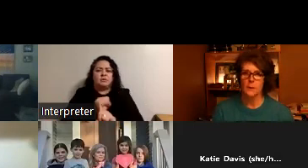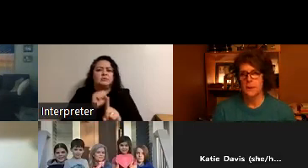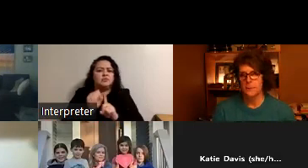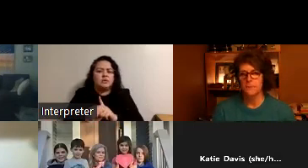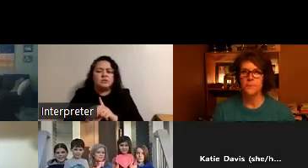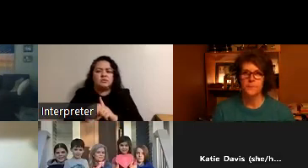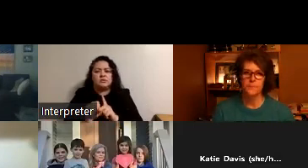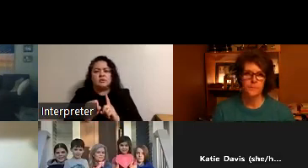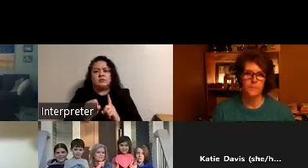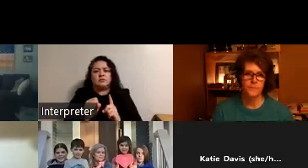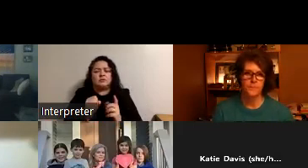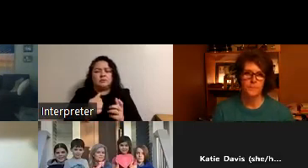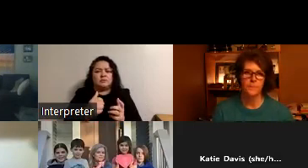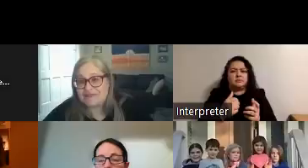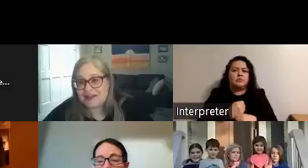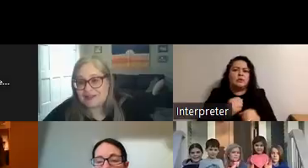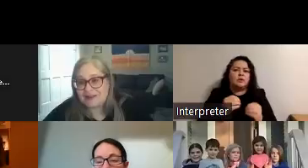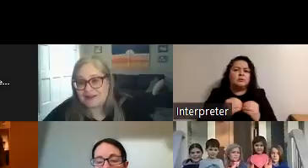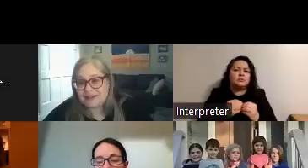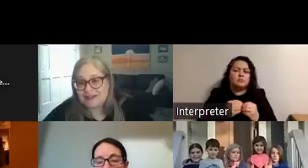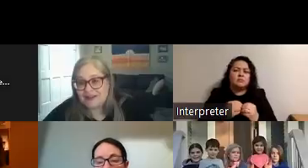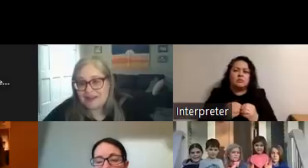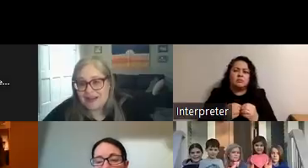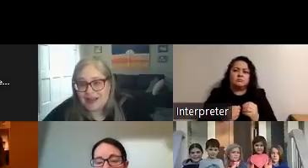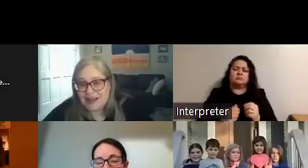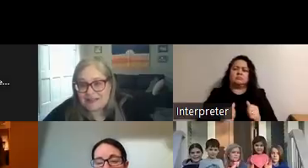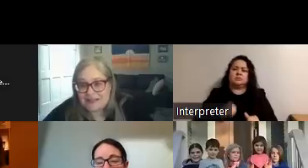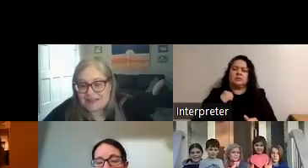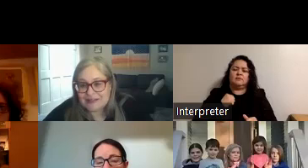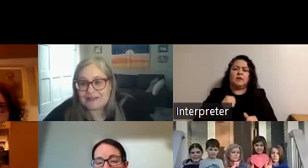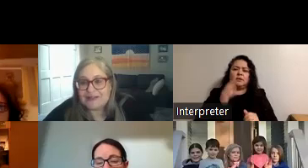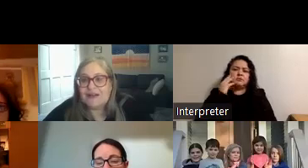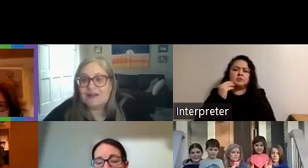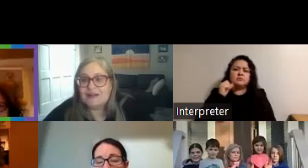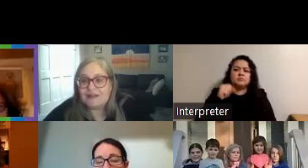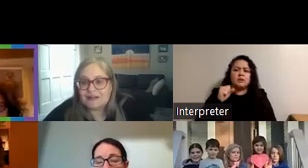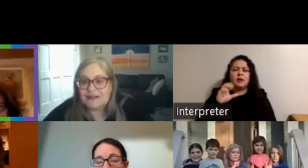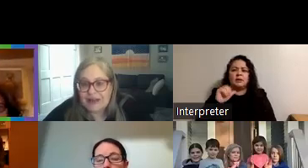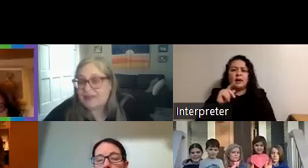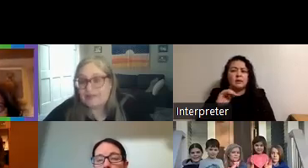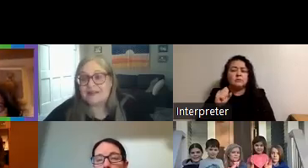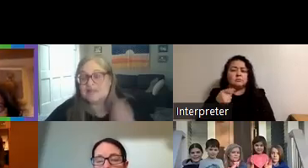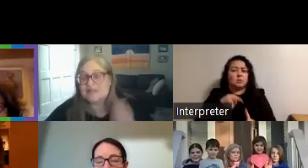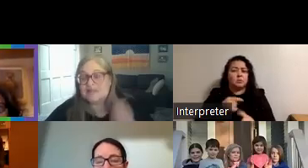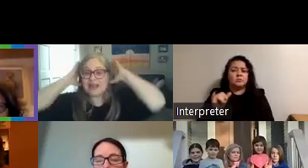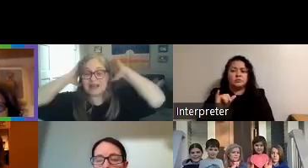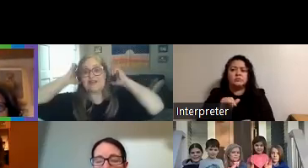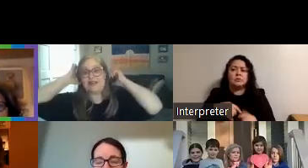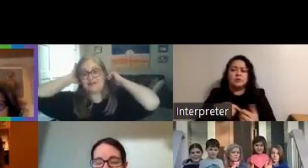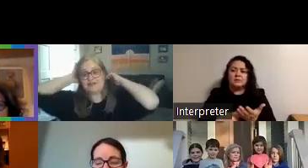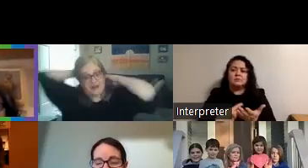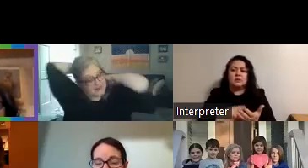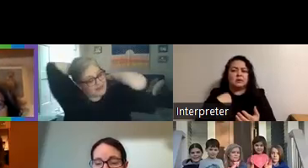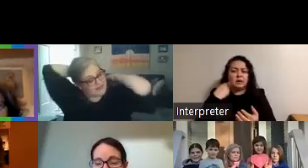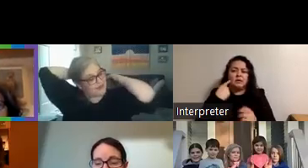and and um create a more dignified experience yeah and i see katie's point though yeah i hear